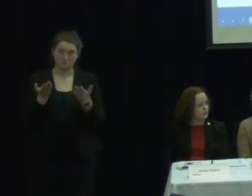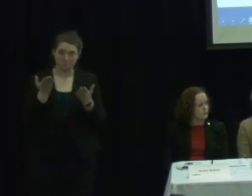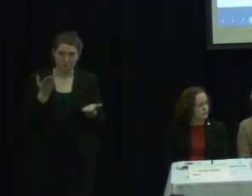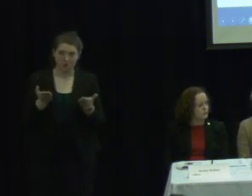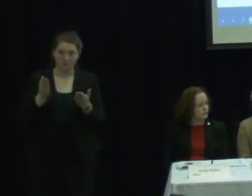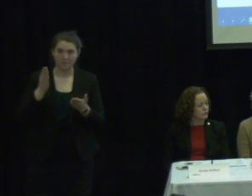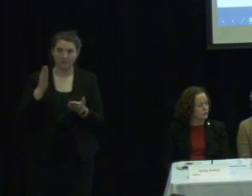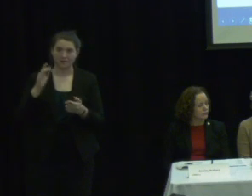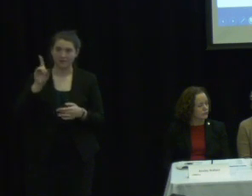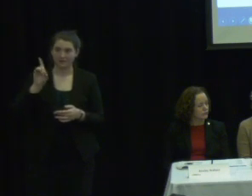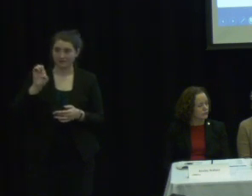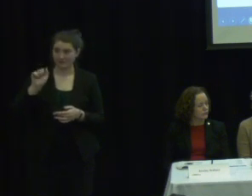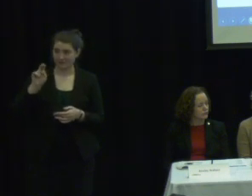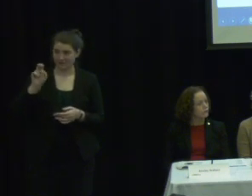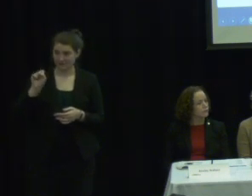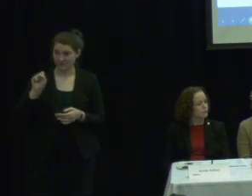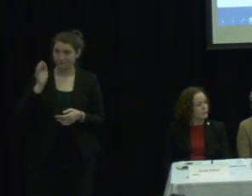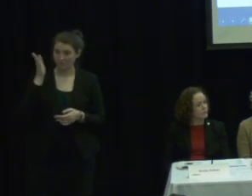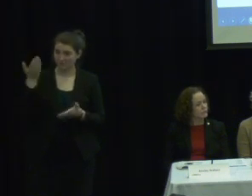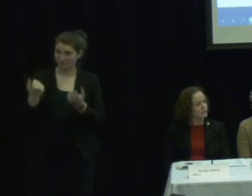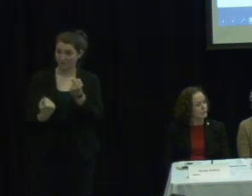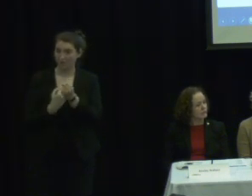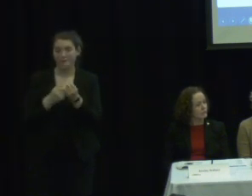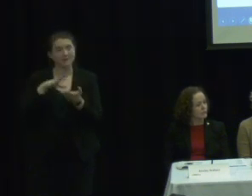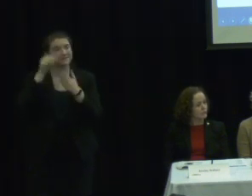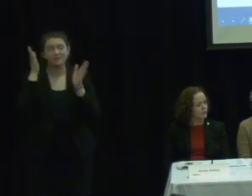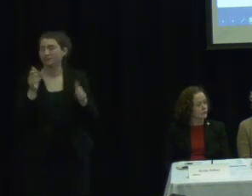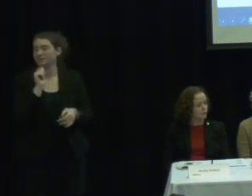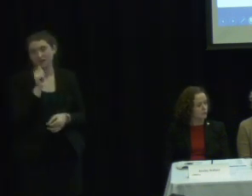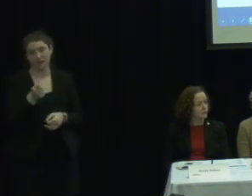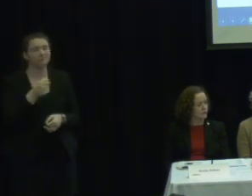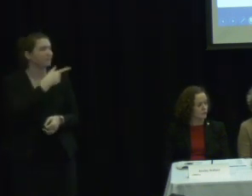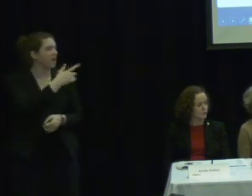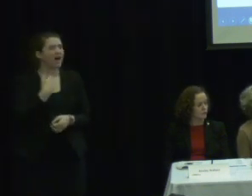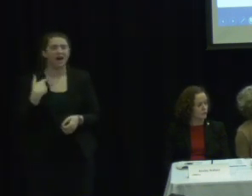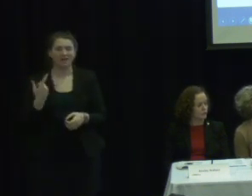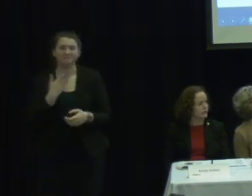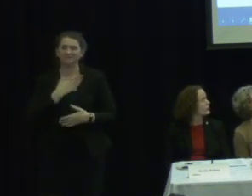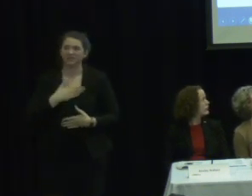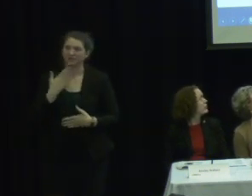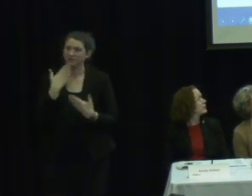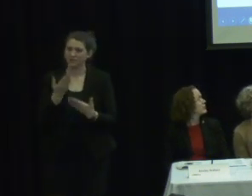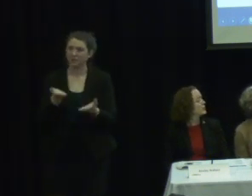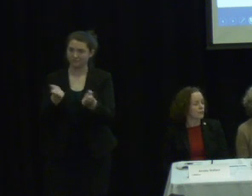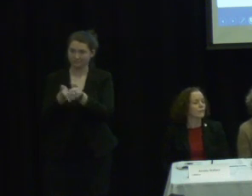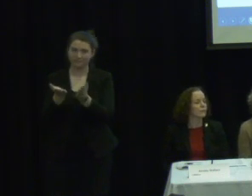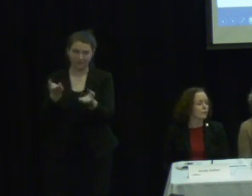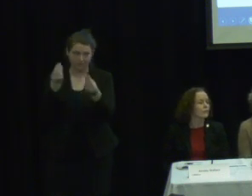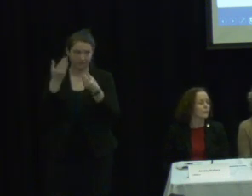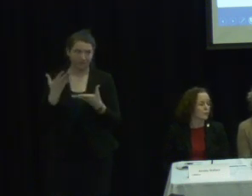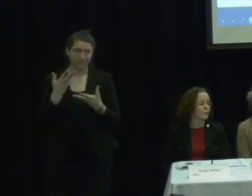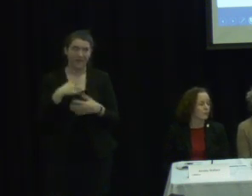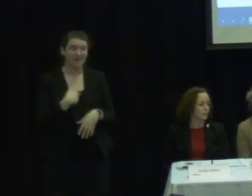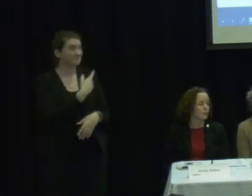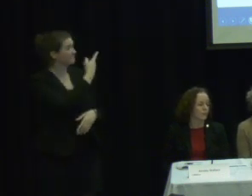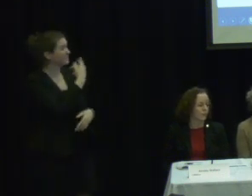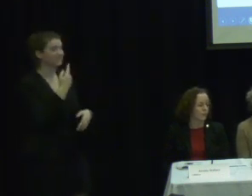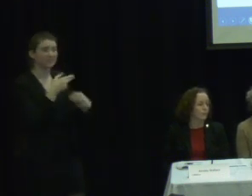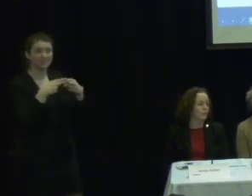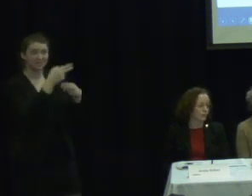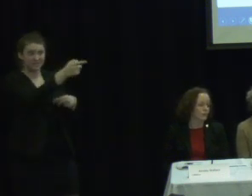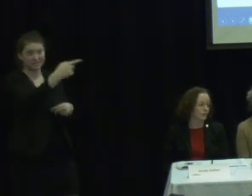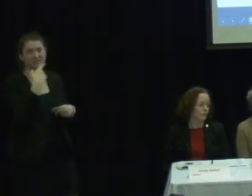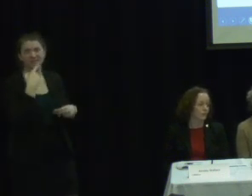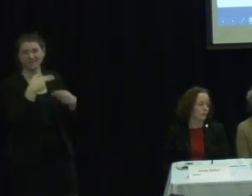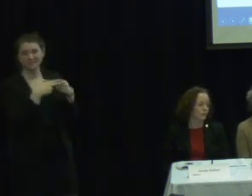definitely not going to be supported by the students. And appreciate as that. Slide 11 says, yep. Student focused every day. Yeah, absolutely. I really don't know